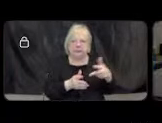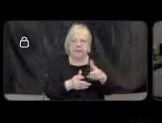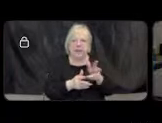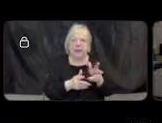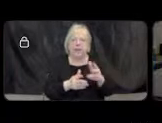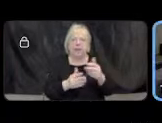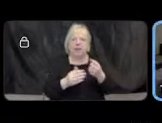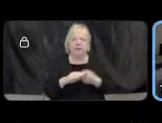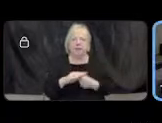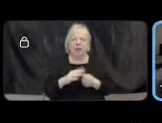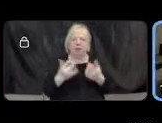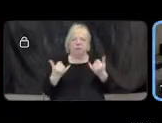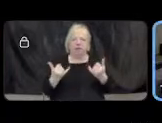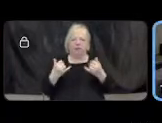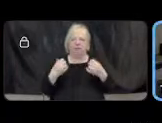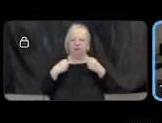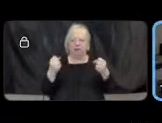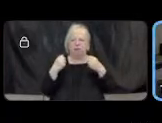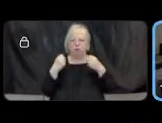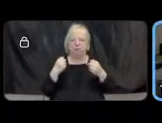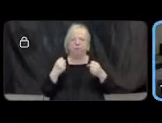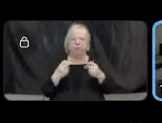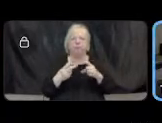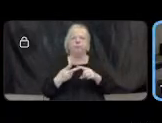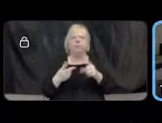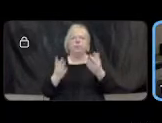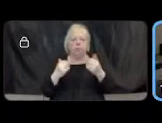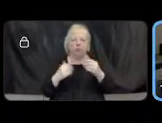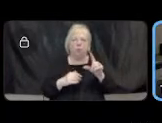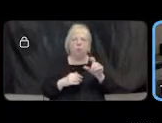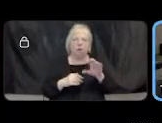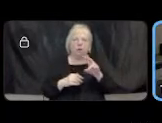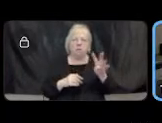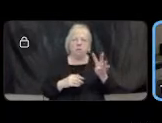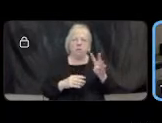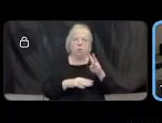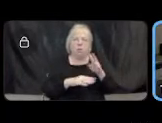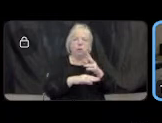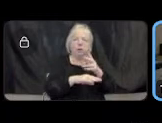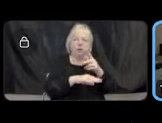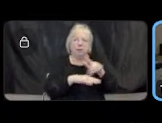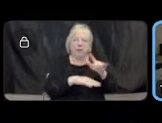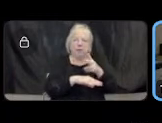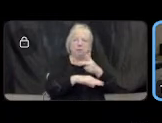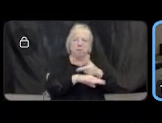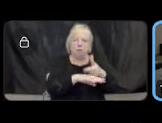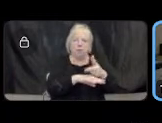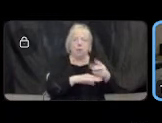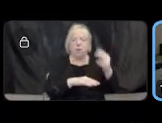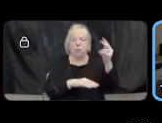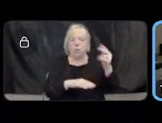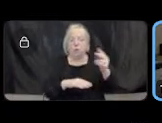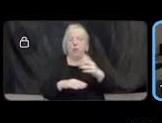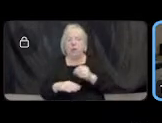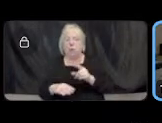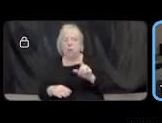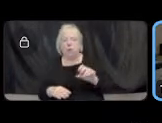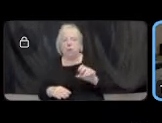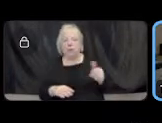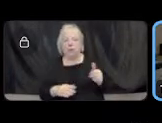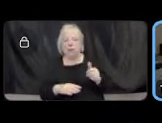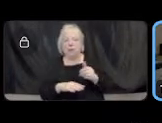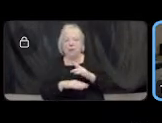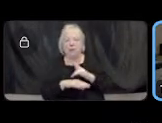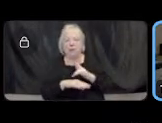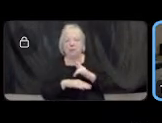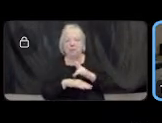south of the existing gym, a 174 space parking area north, and a 110 space parking